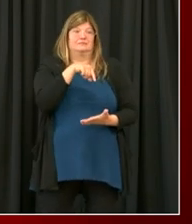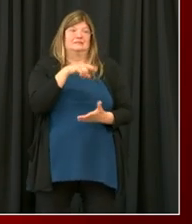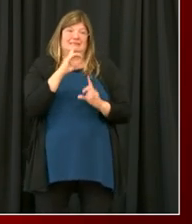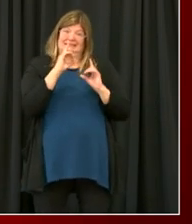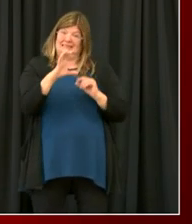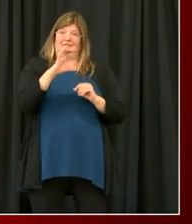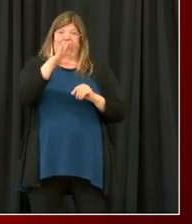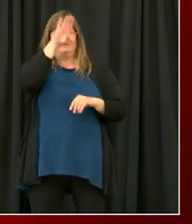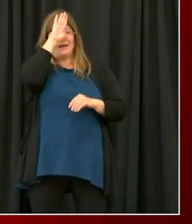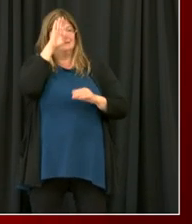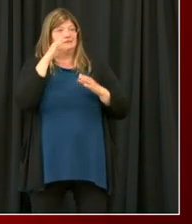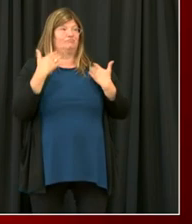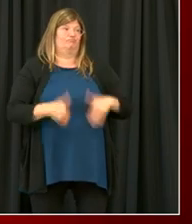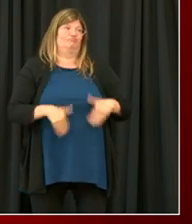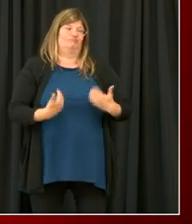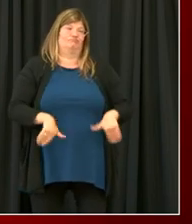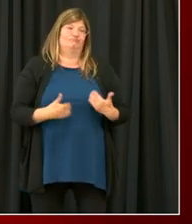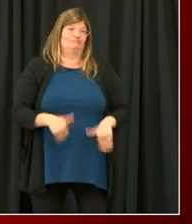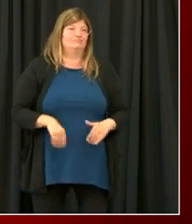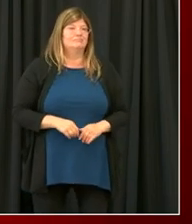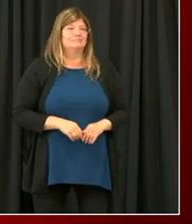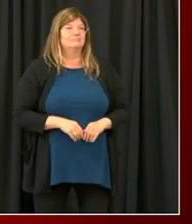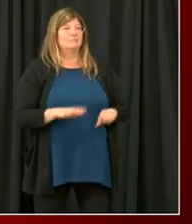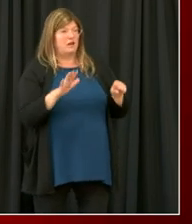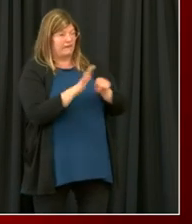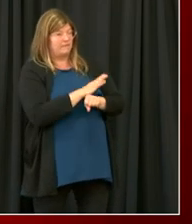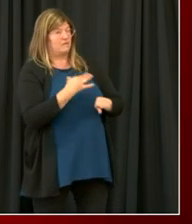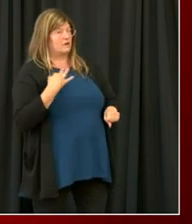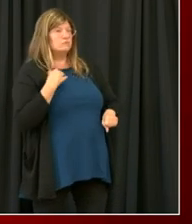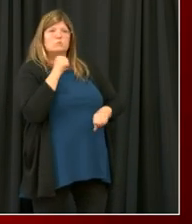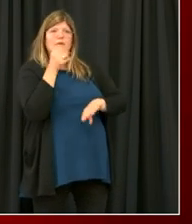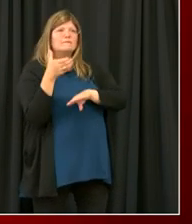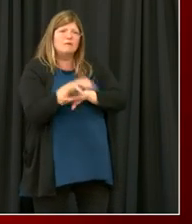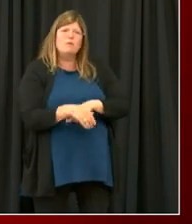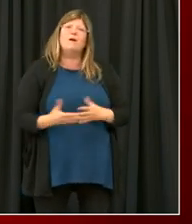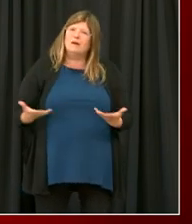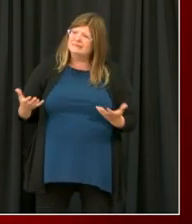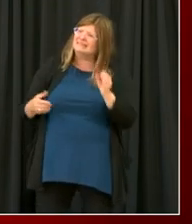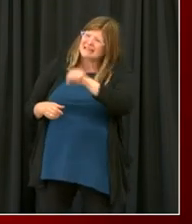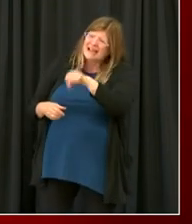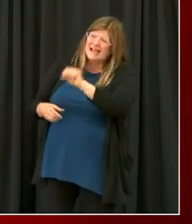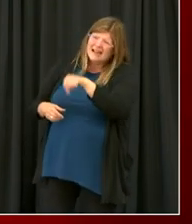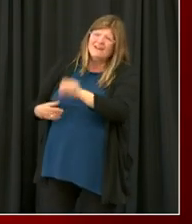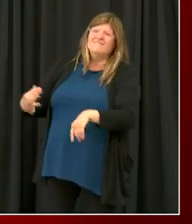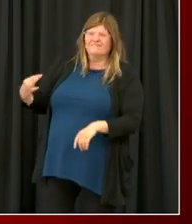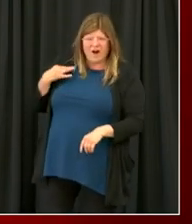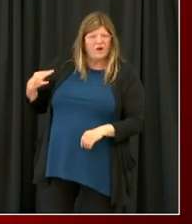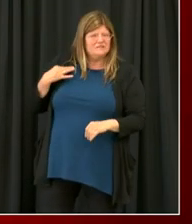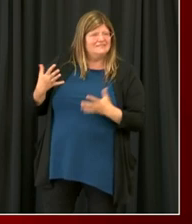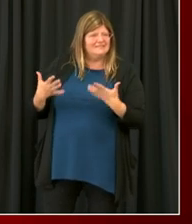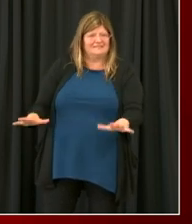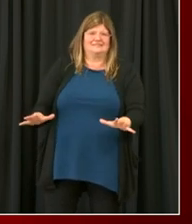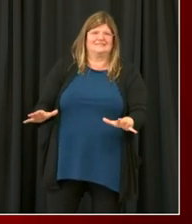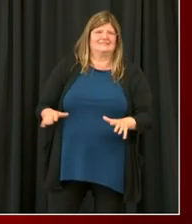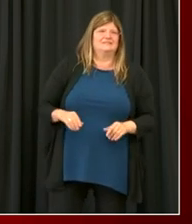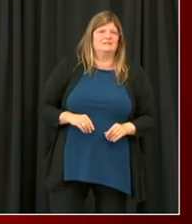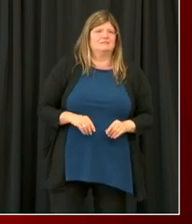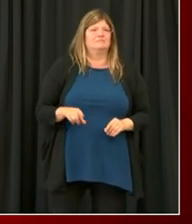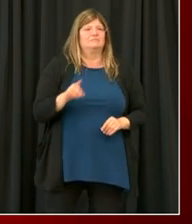EMS employees. And that's a completely volunteer program? That is volunteer also, yes. Can I ask you,